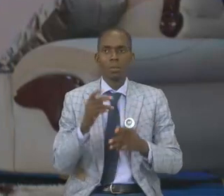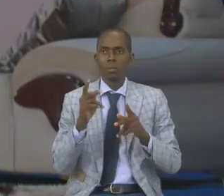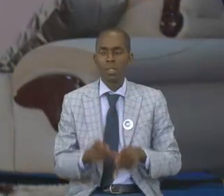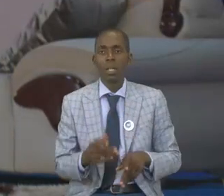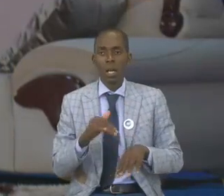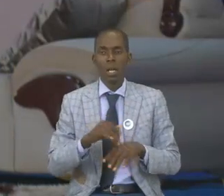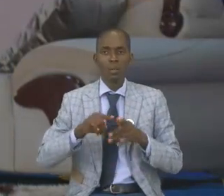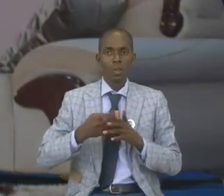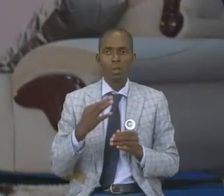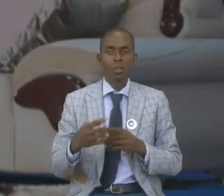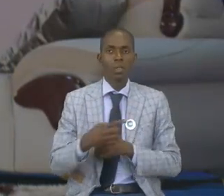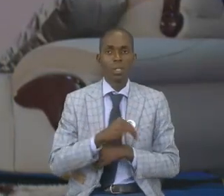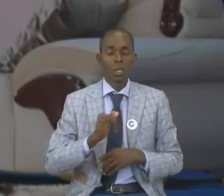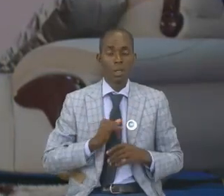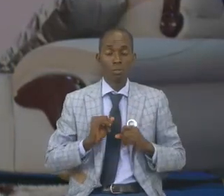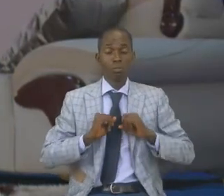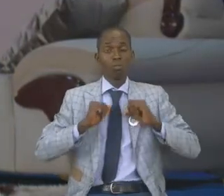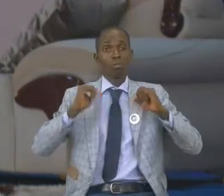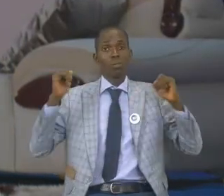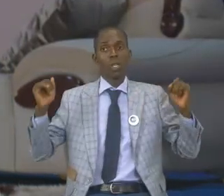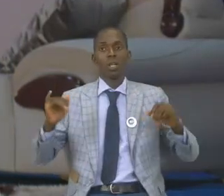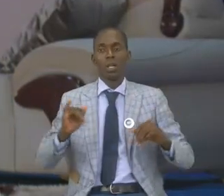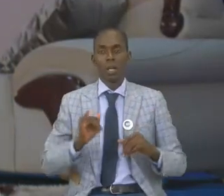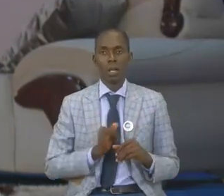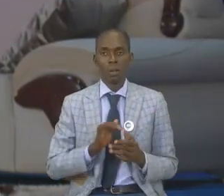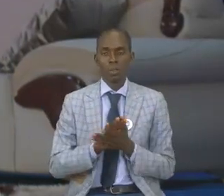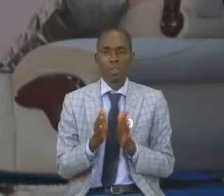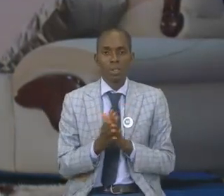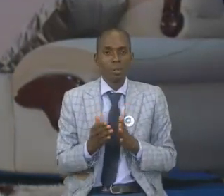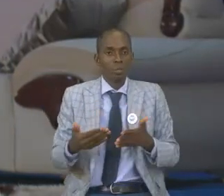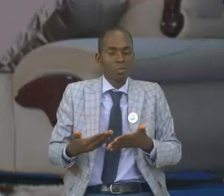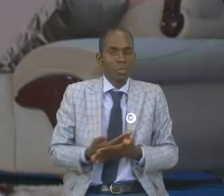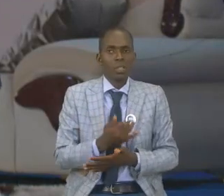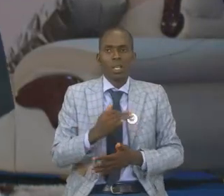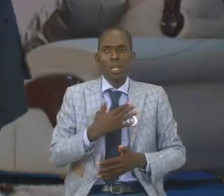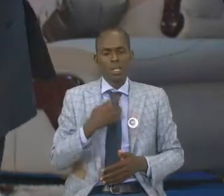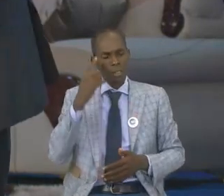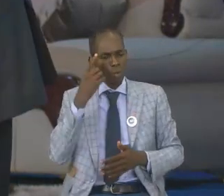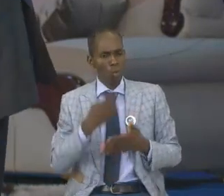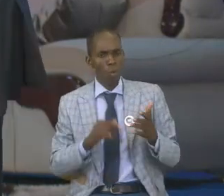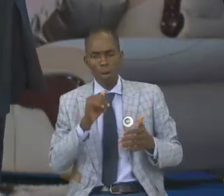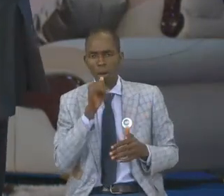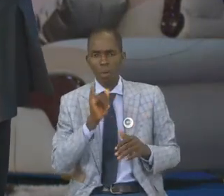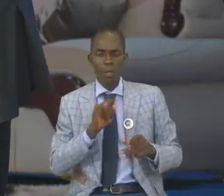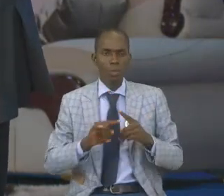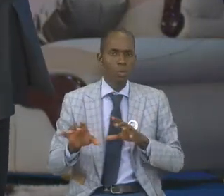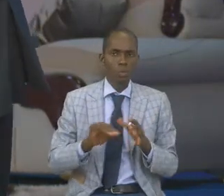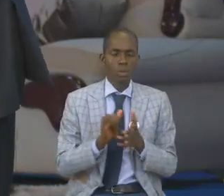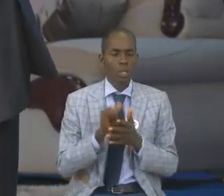day I wake up like this, I refresh myself, and I look at what am I to do today that will contribute to